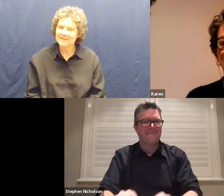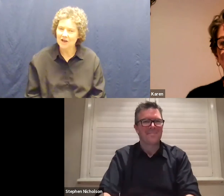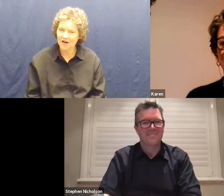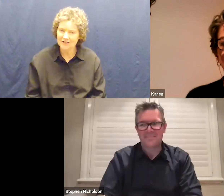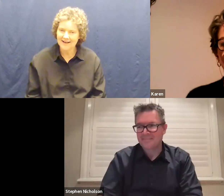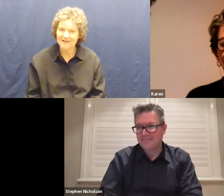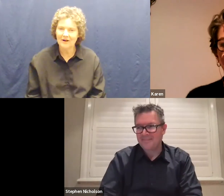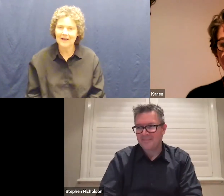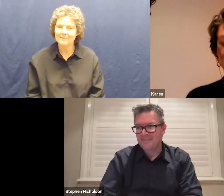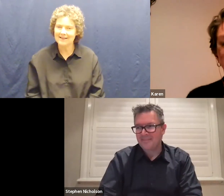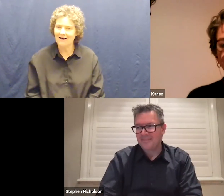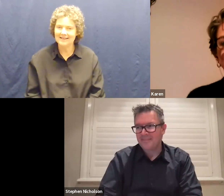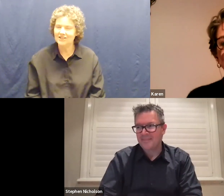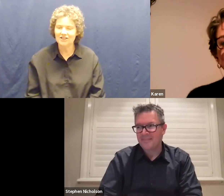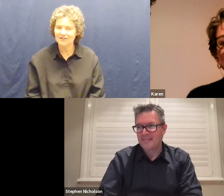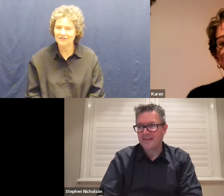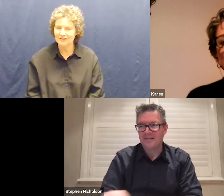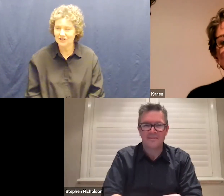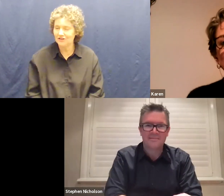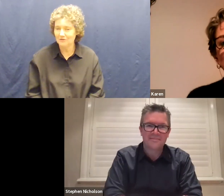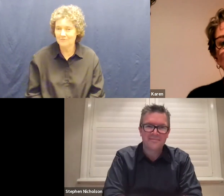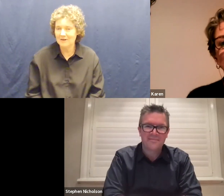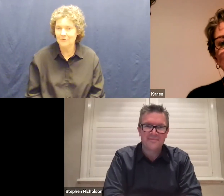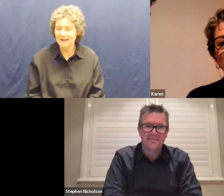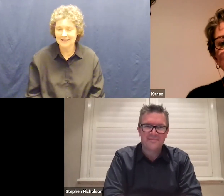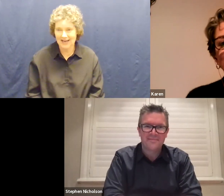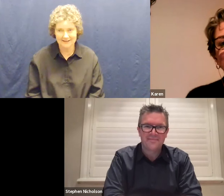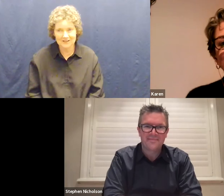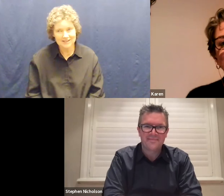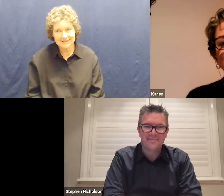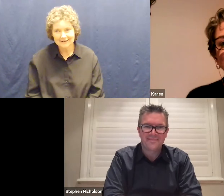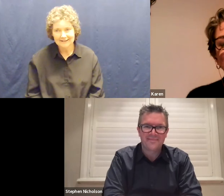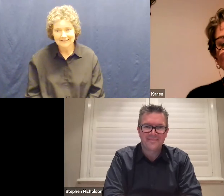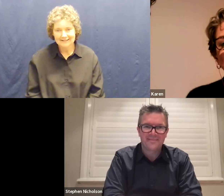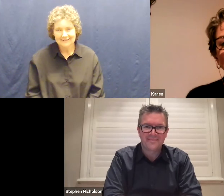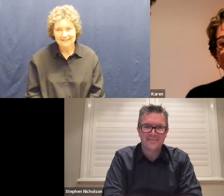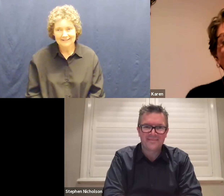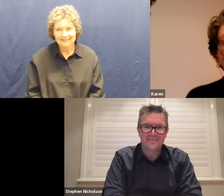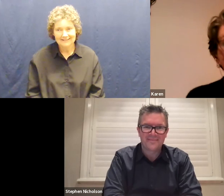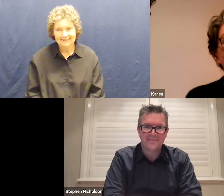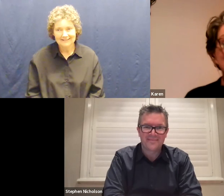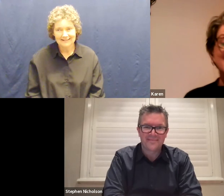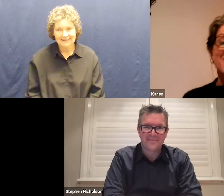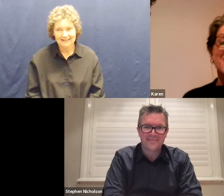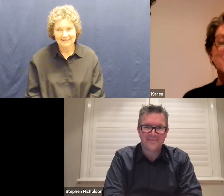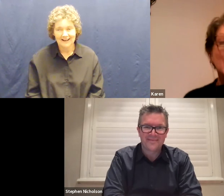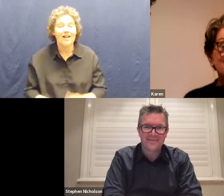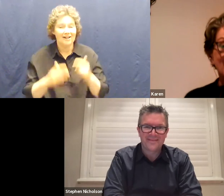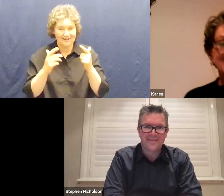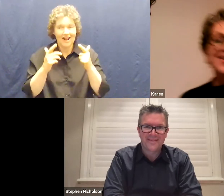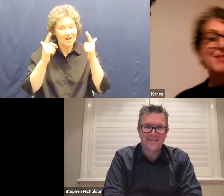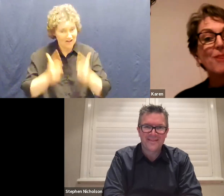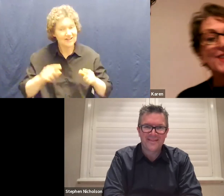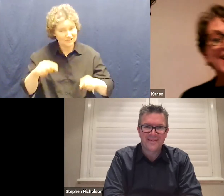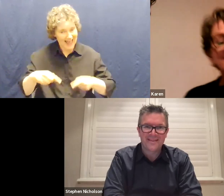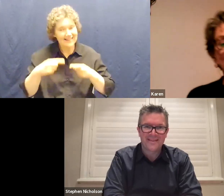Growing up as a coder, growing up signing, did you meet with any challenges? I met lots of